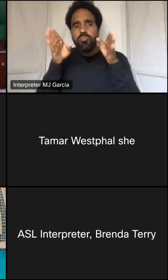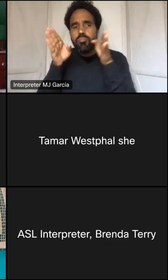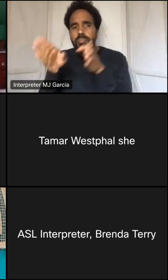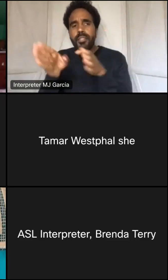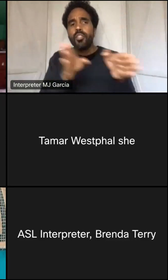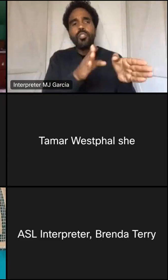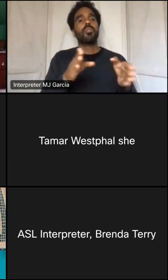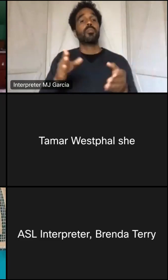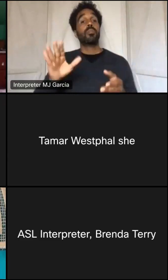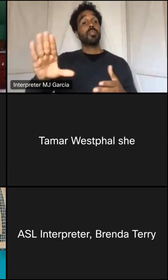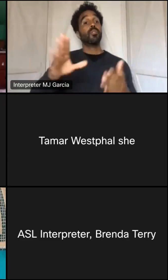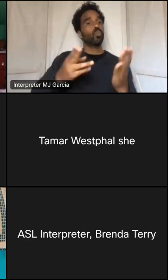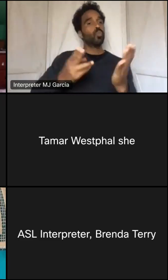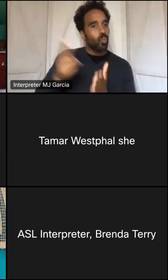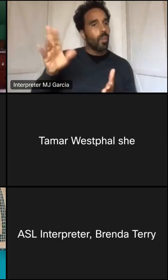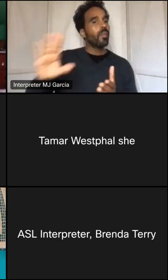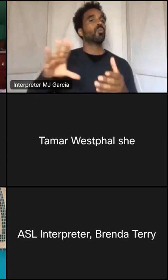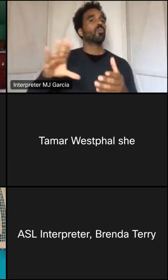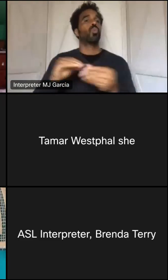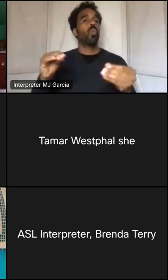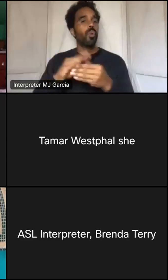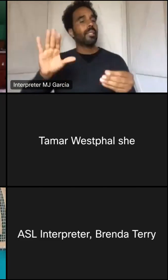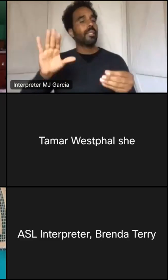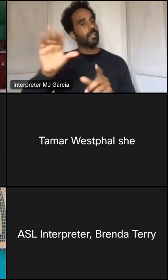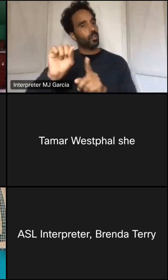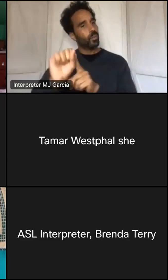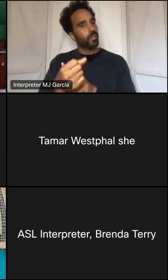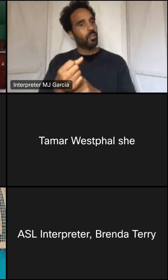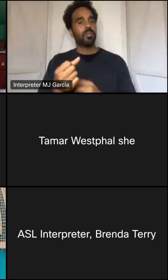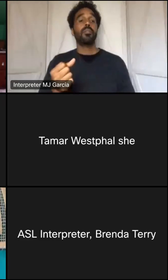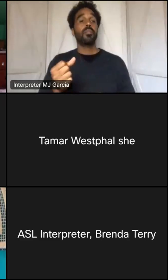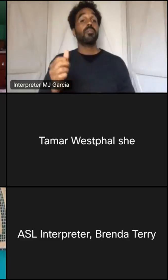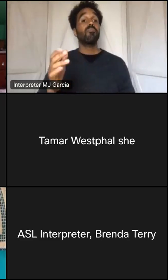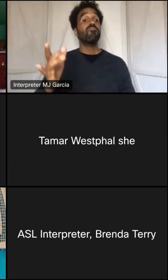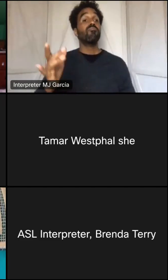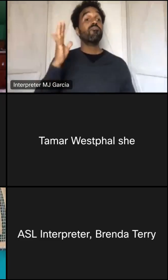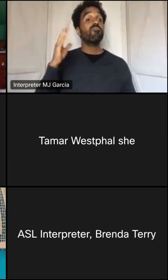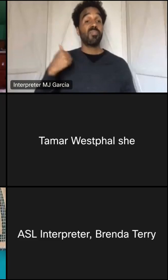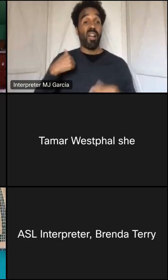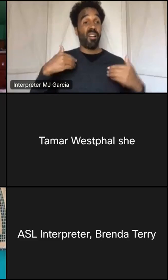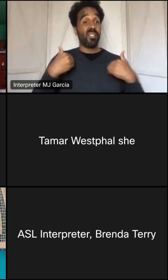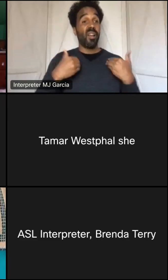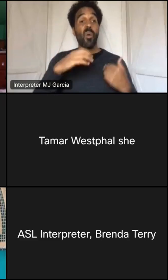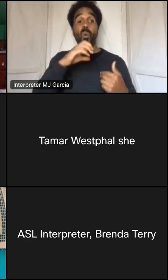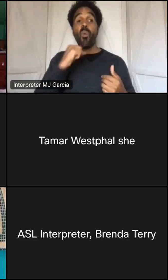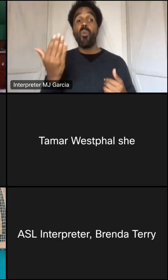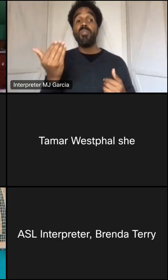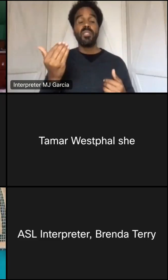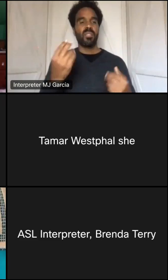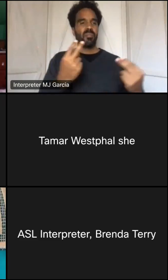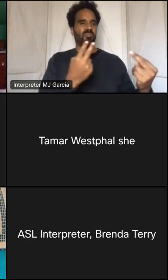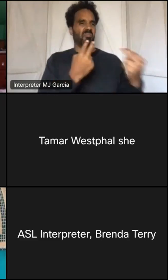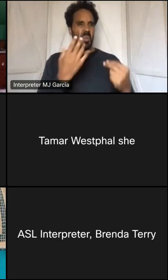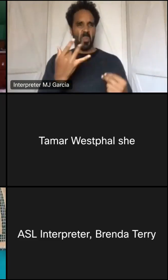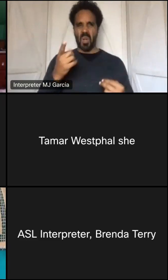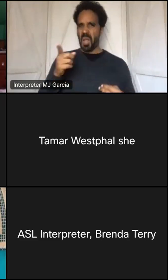situation. Even though a lot of times when I was younger, people would say to me, "You're only 15 years old. What are you sad about? You don't